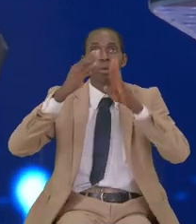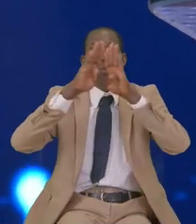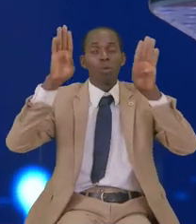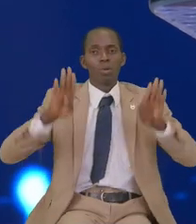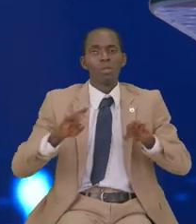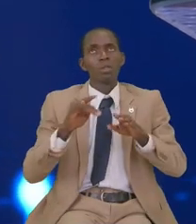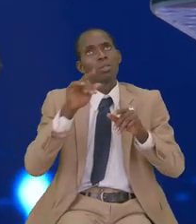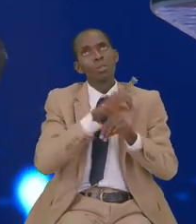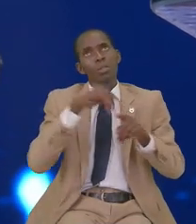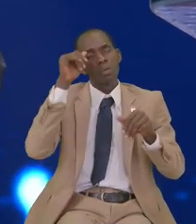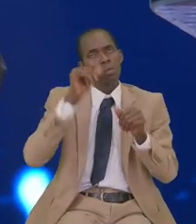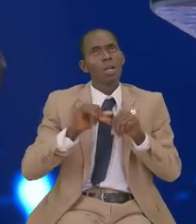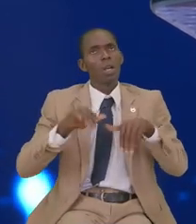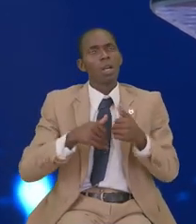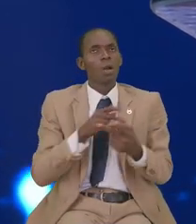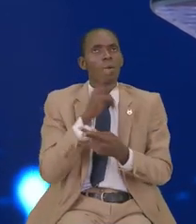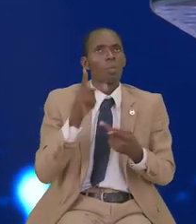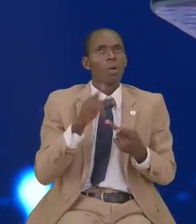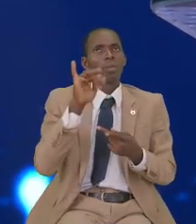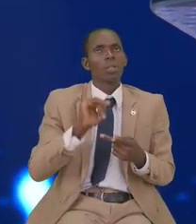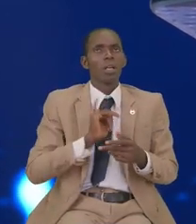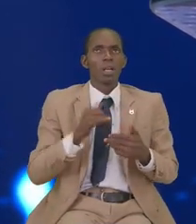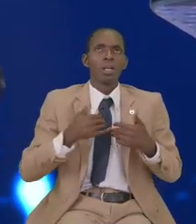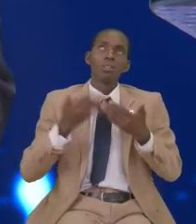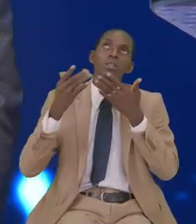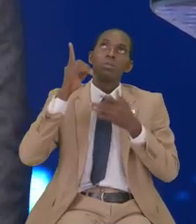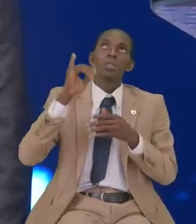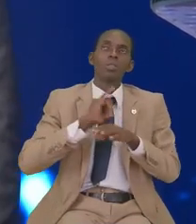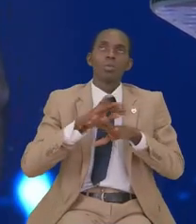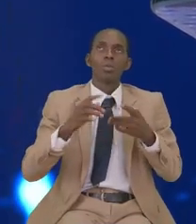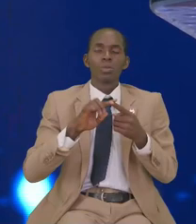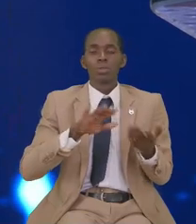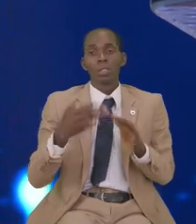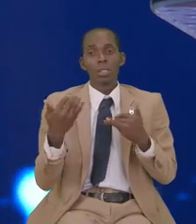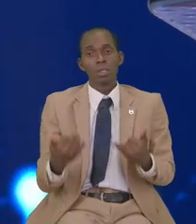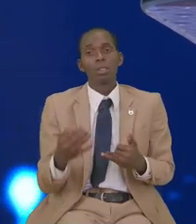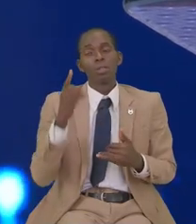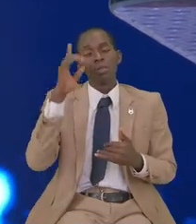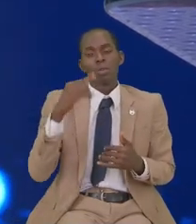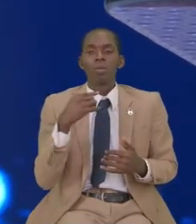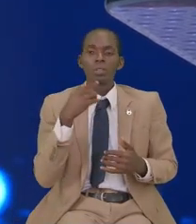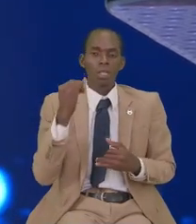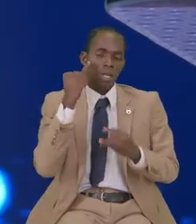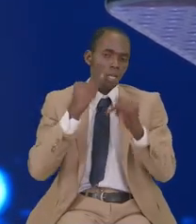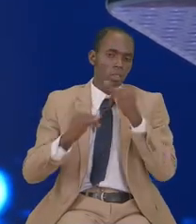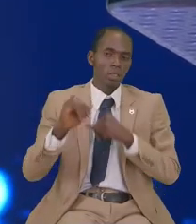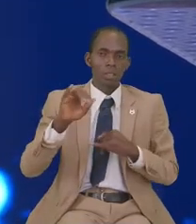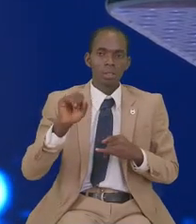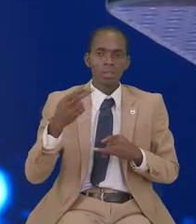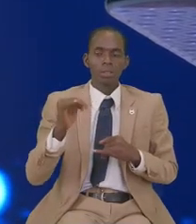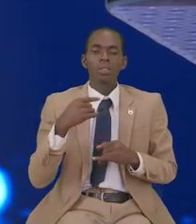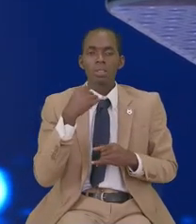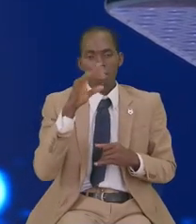how perfectly I've served you and I don't want to die now. God said, Isaiah, go back to him and tell